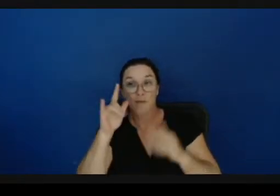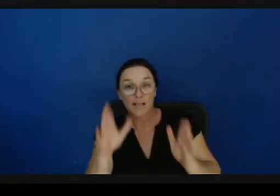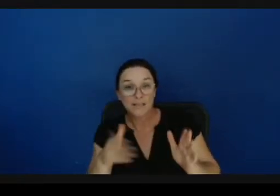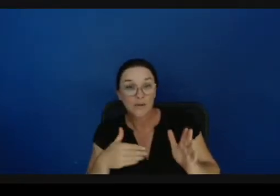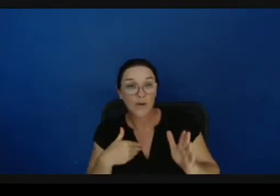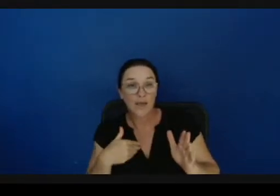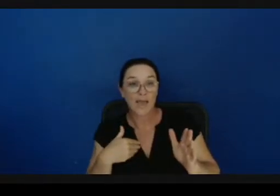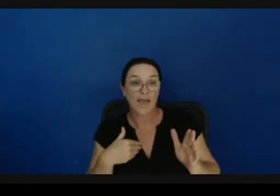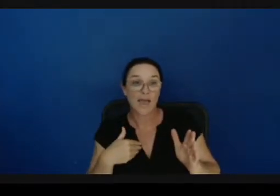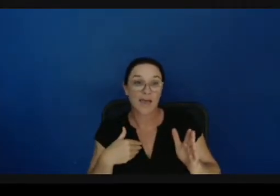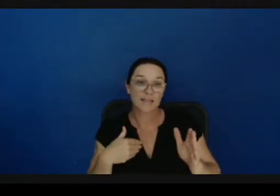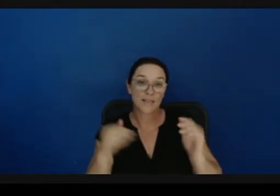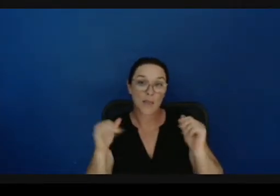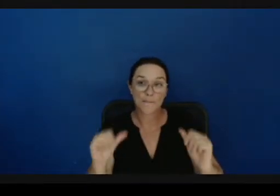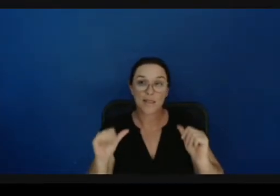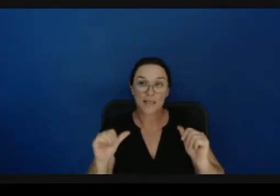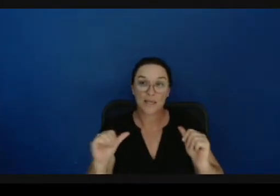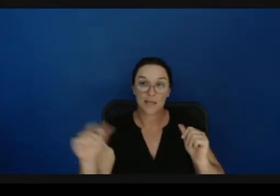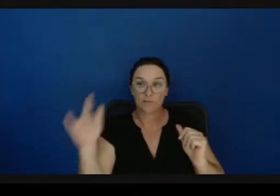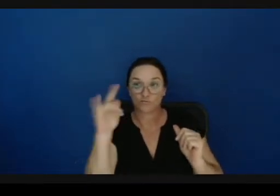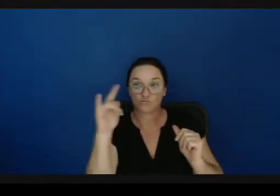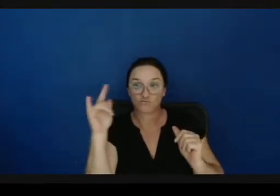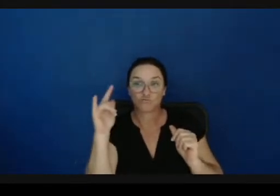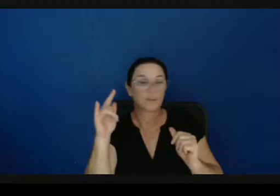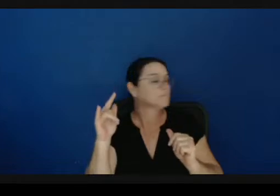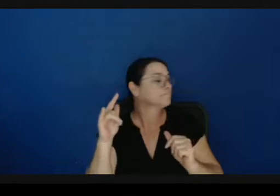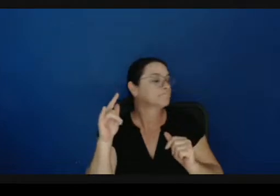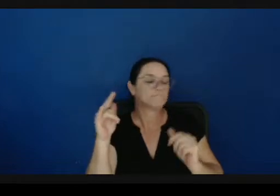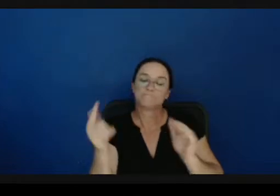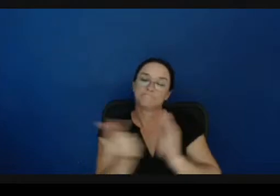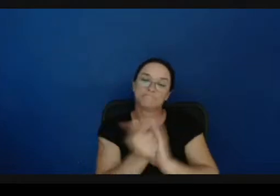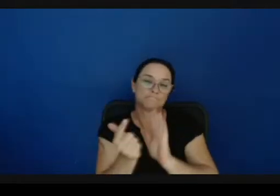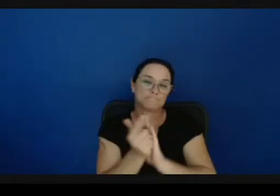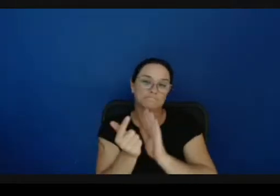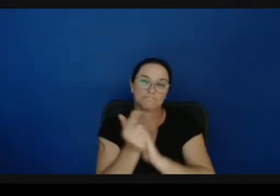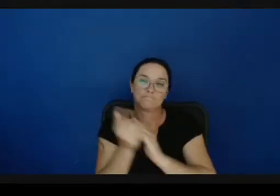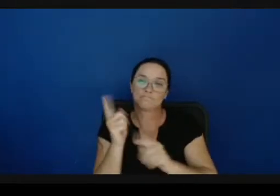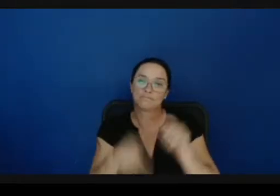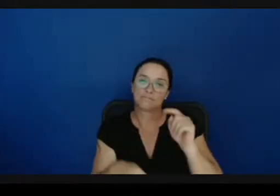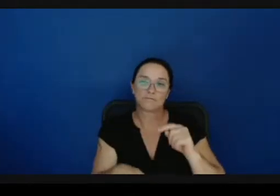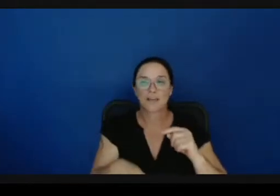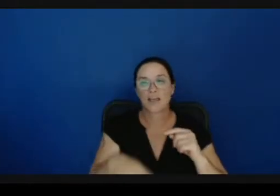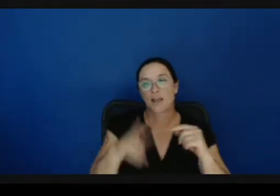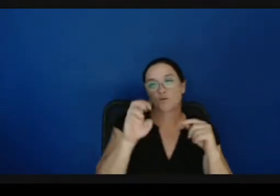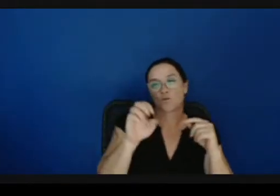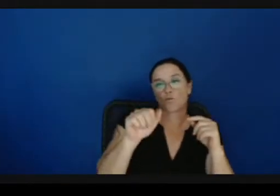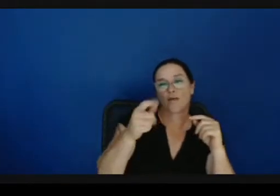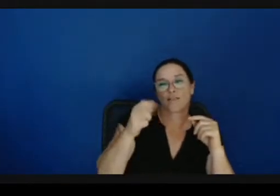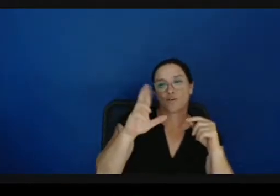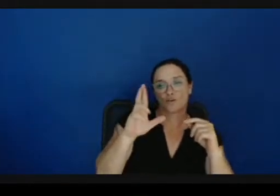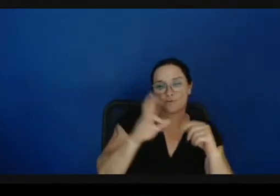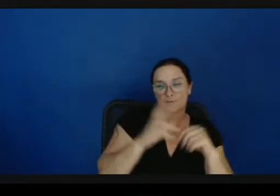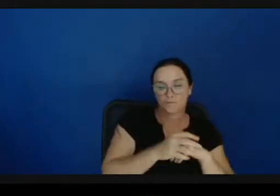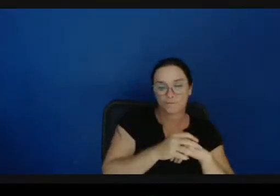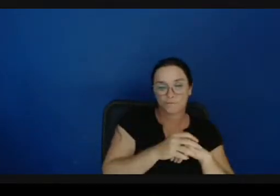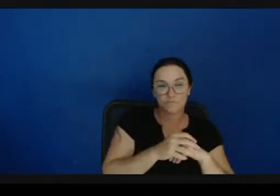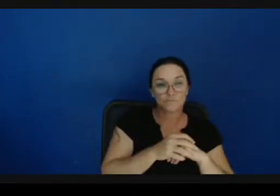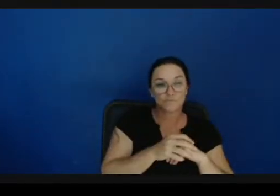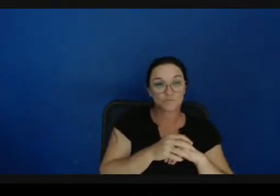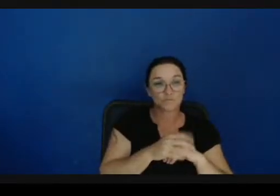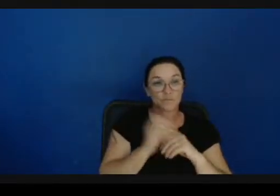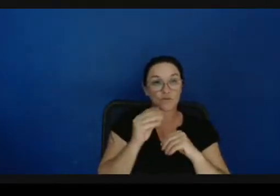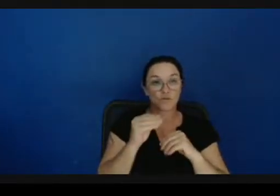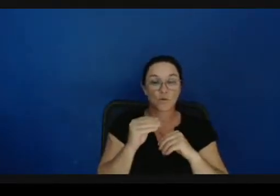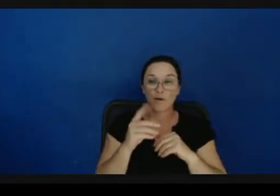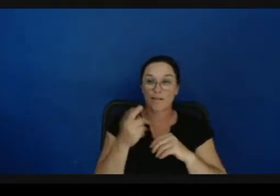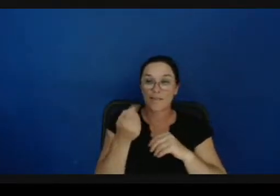aircraft to be able to do it. Scrub, can't go, weather, can't go. So it was the little footage